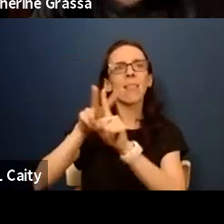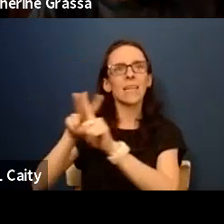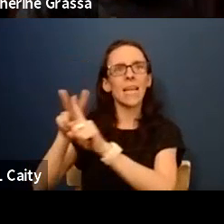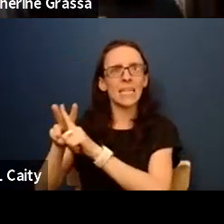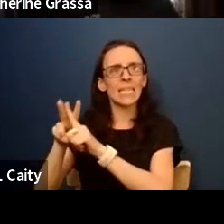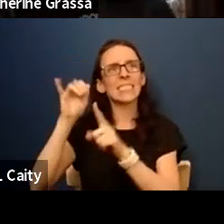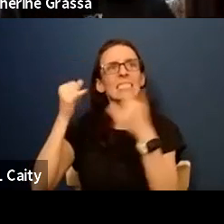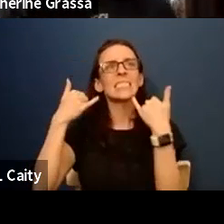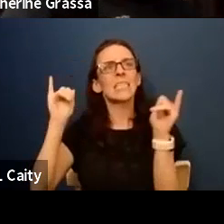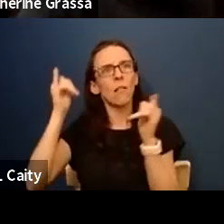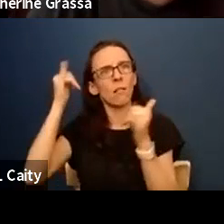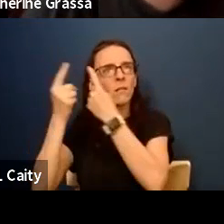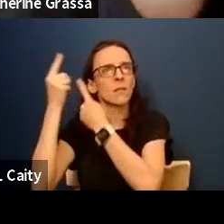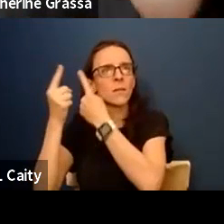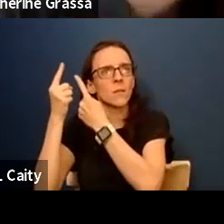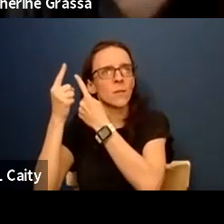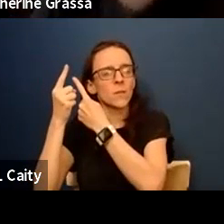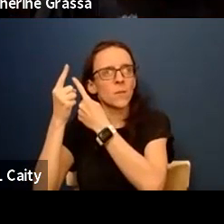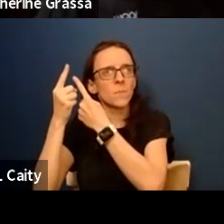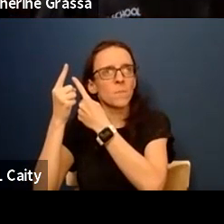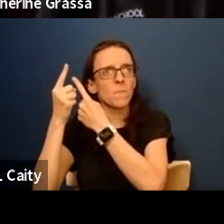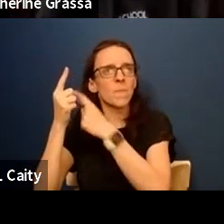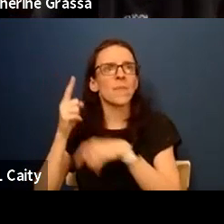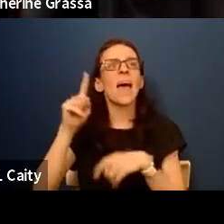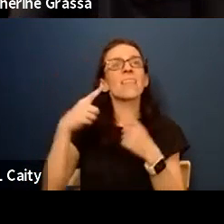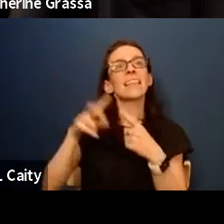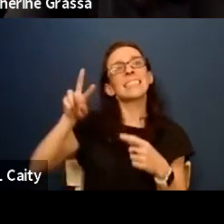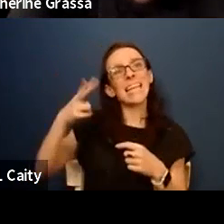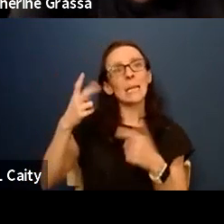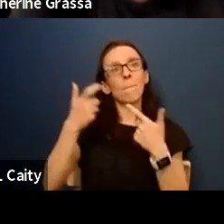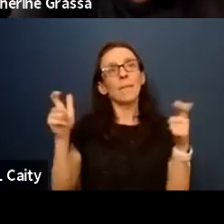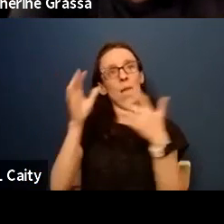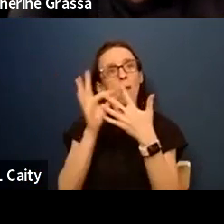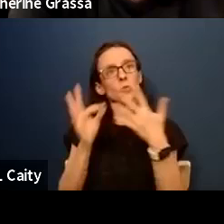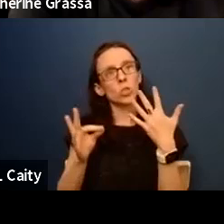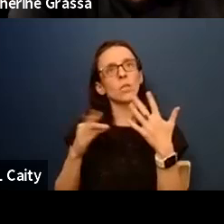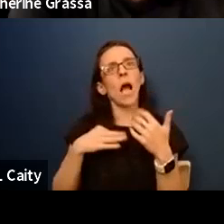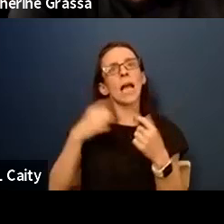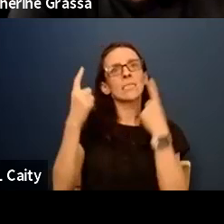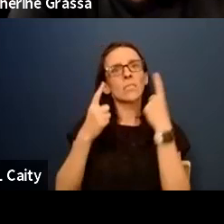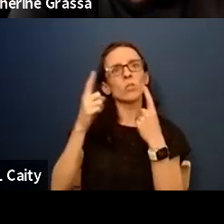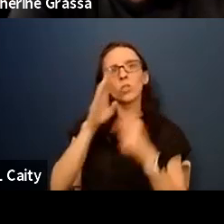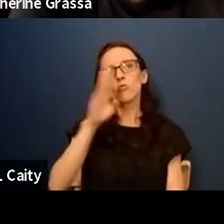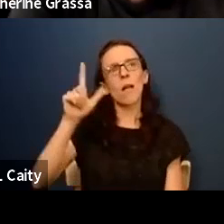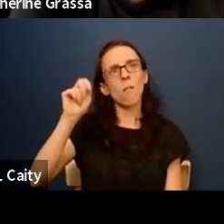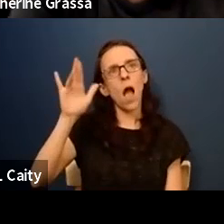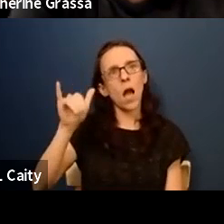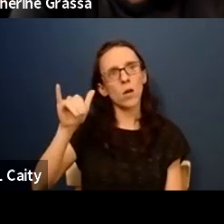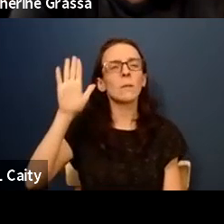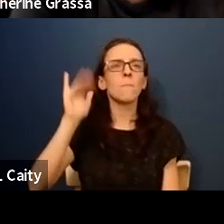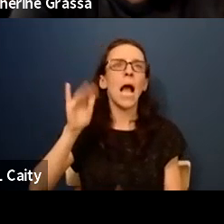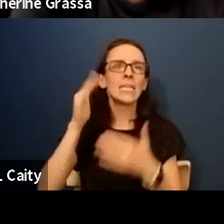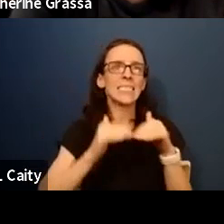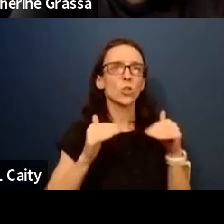under consideration. And then the second big option I see is straight lottery by tier. And then the third option I